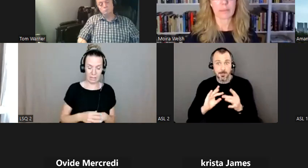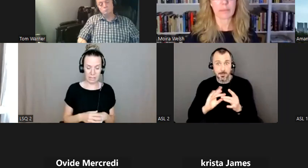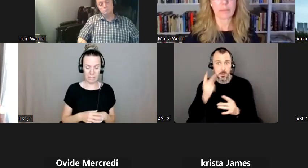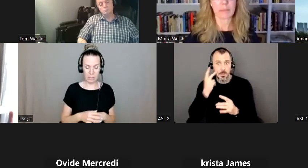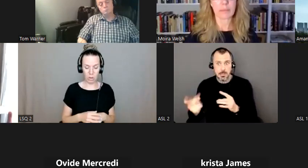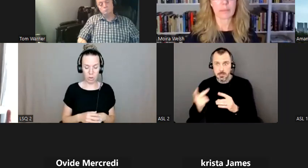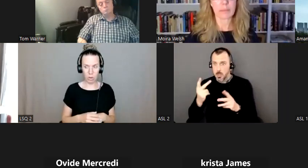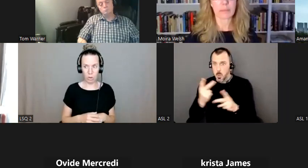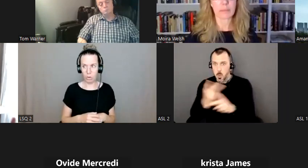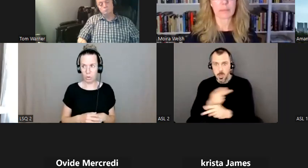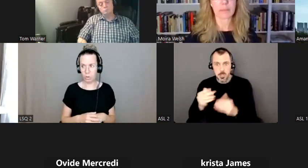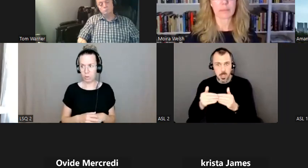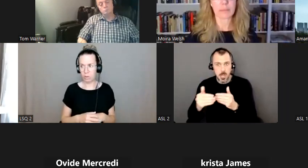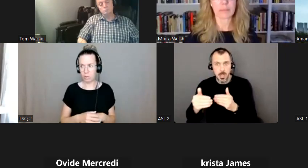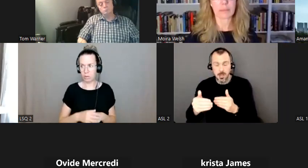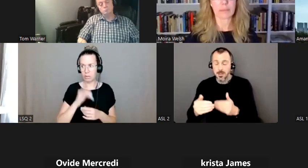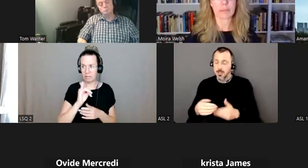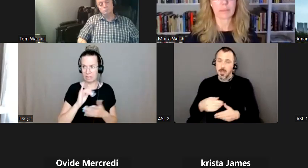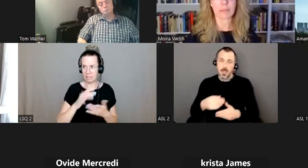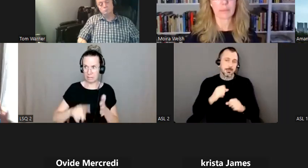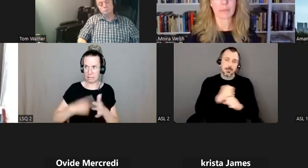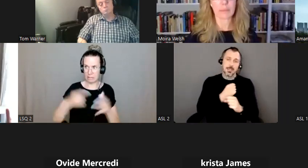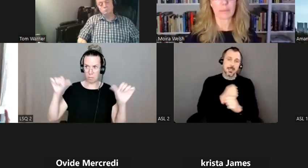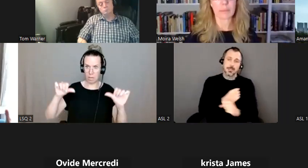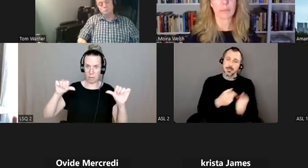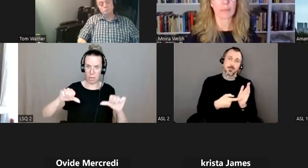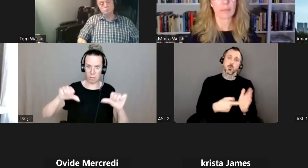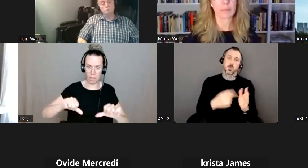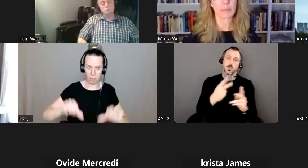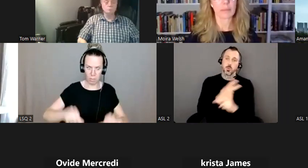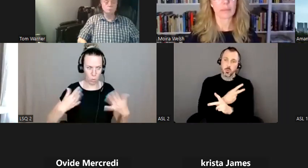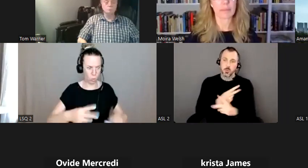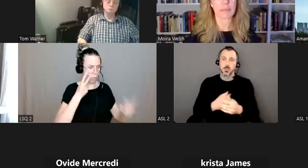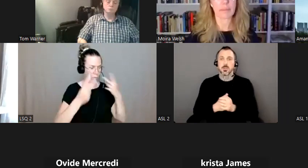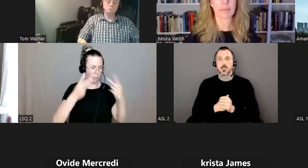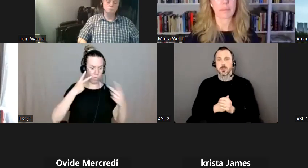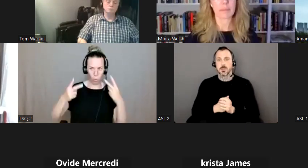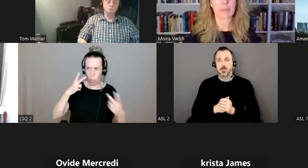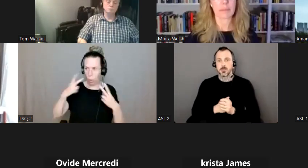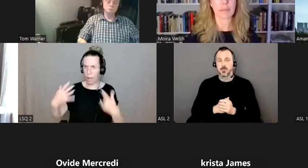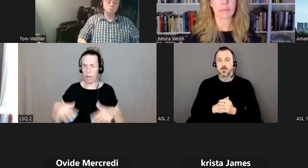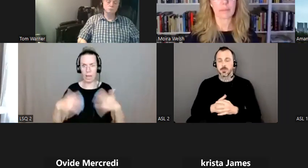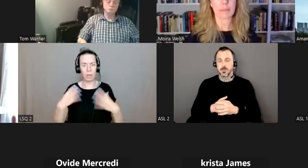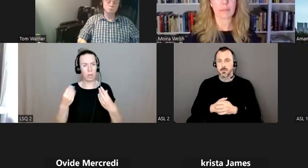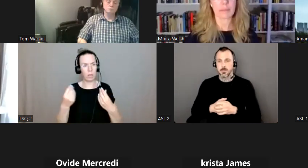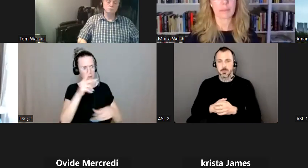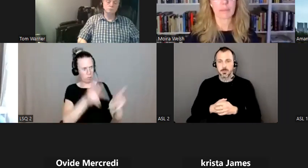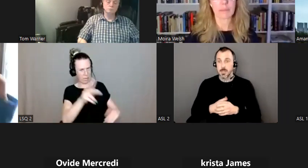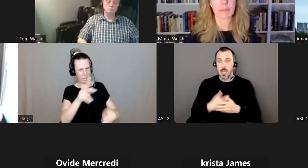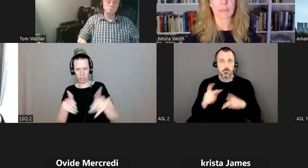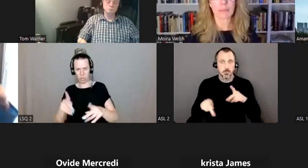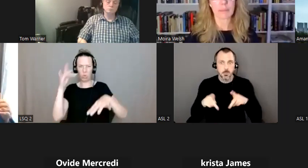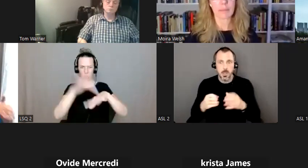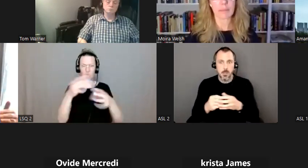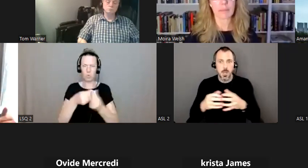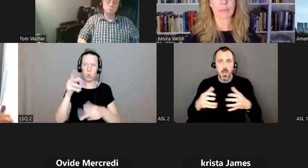see too. Actually, the numbers are getting far worse than they ever were. And there are more people being affected by this just by sheer numbers. So both